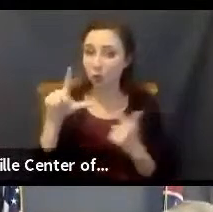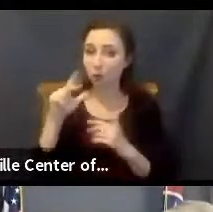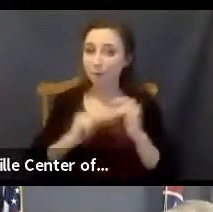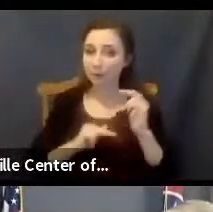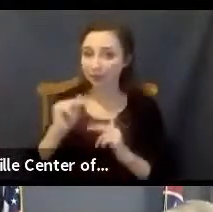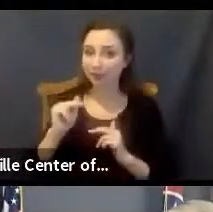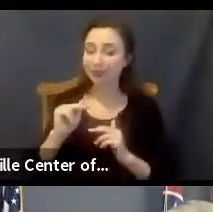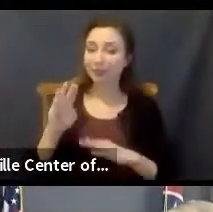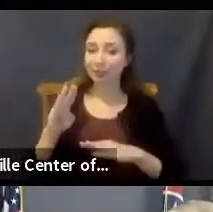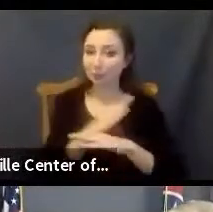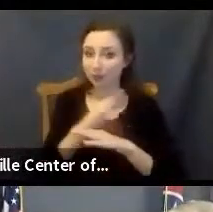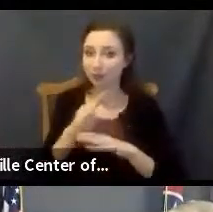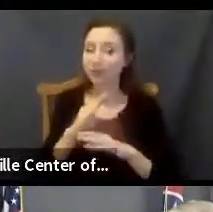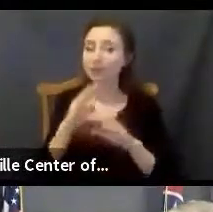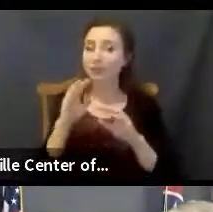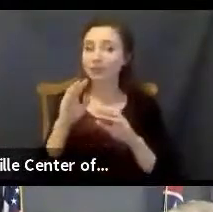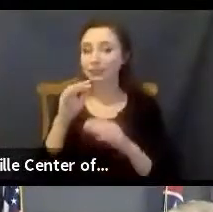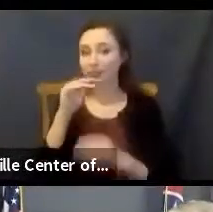Dr. O'Brien's